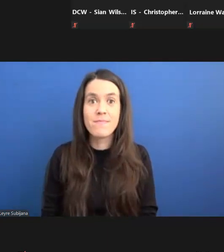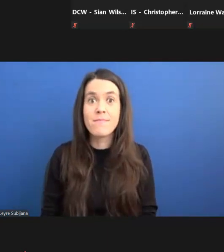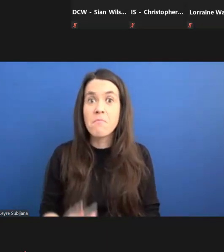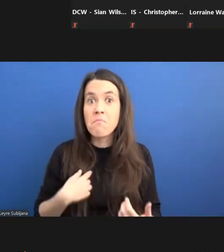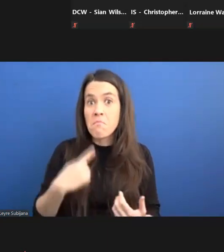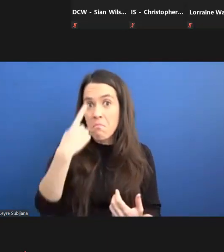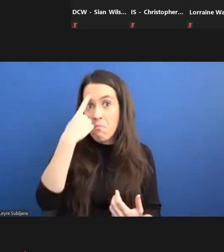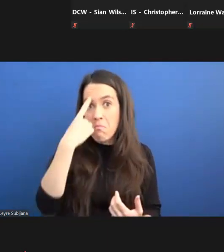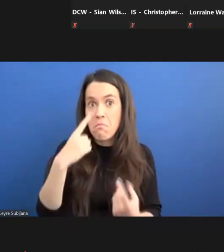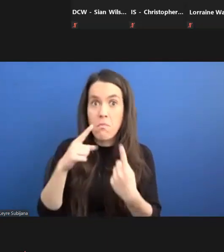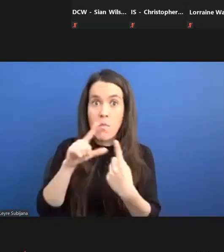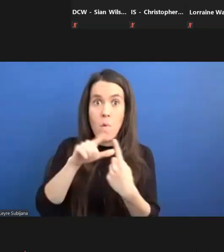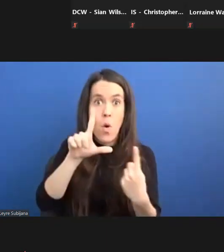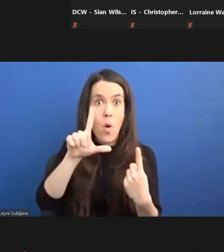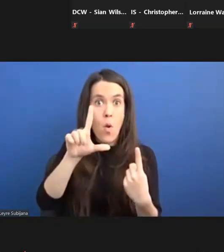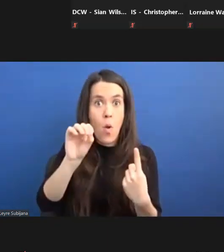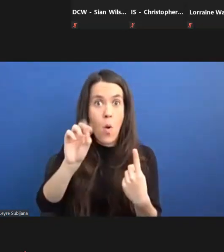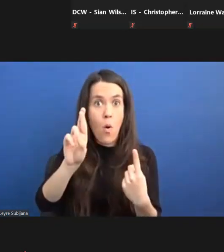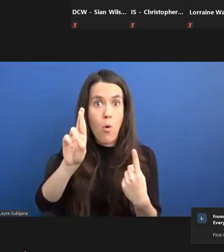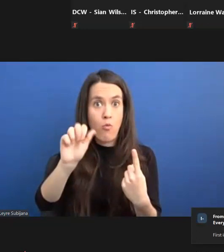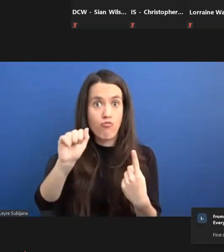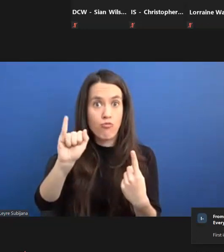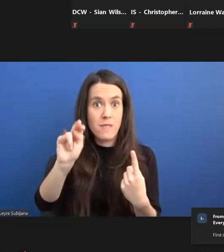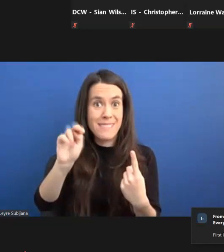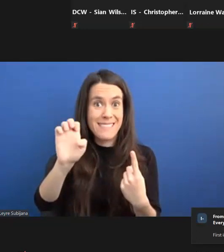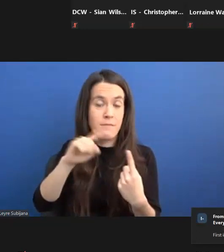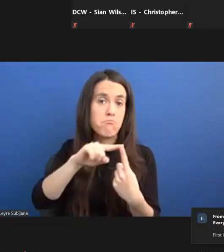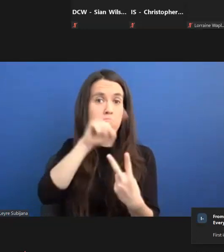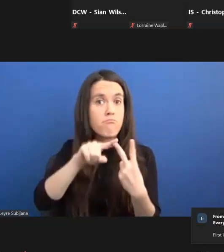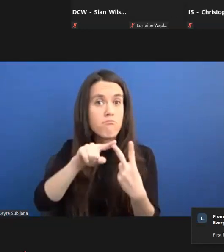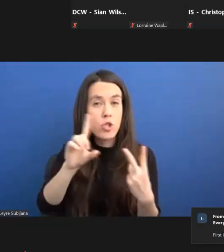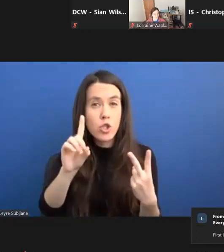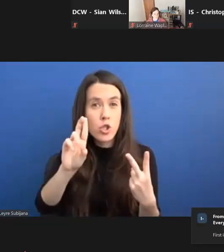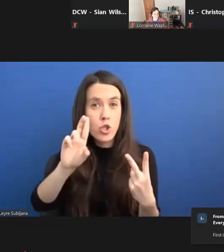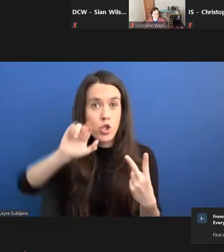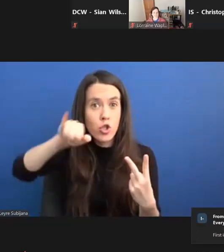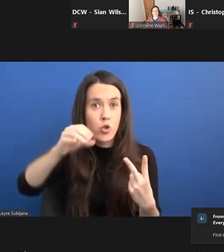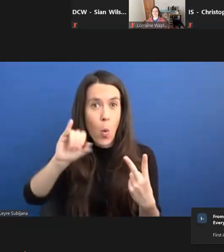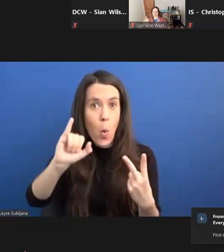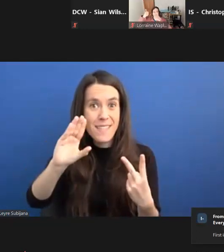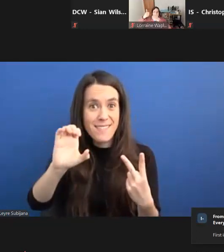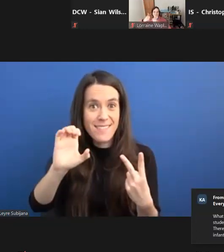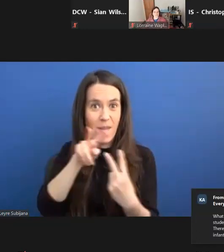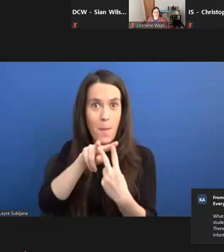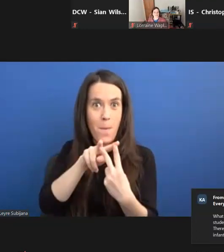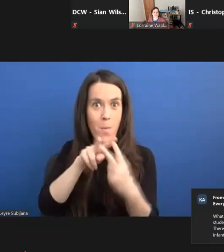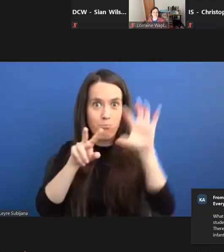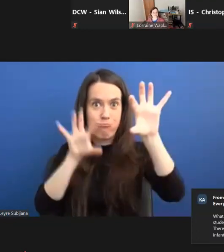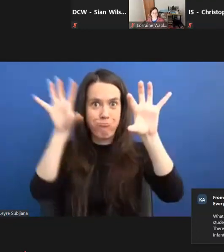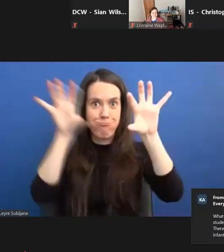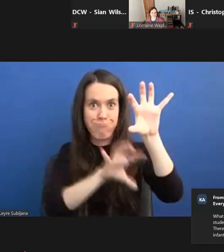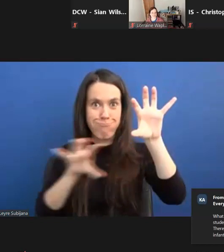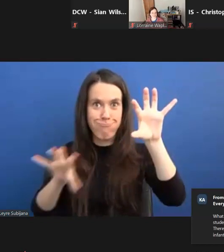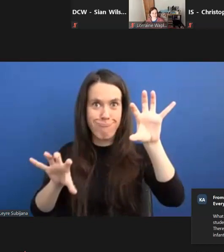Dr. Joyce can join us on screen now. I can't see them. There they are. There they